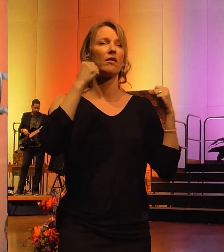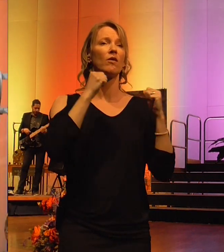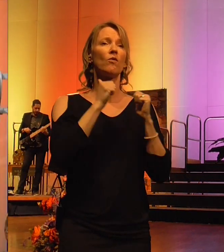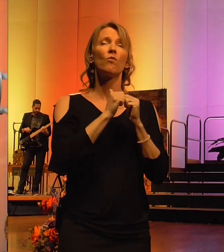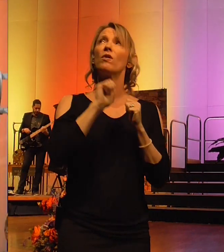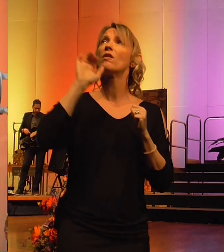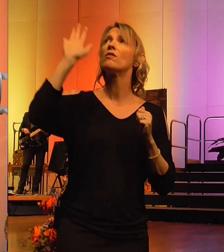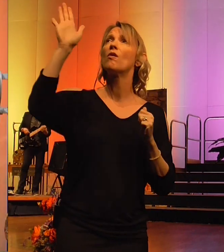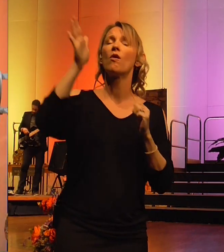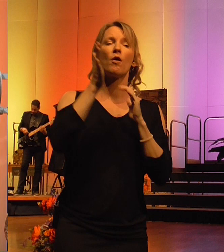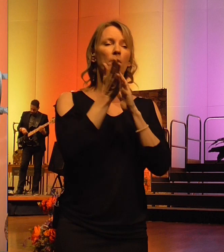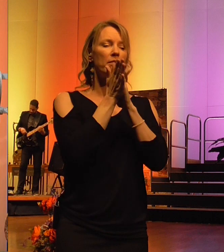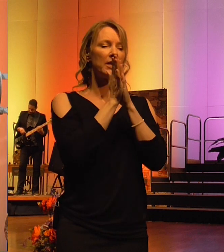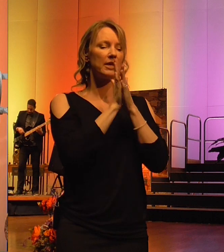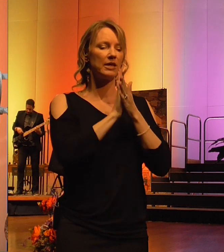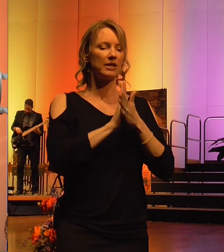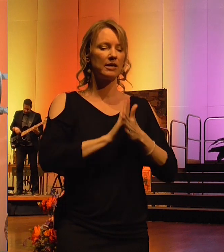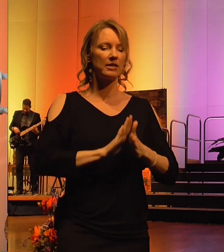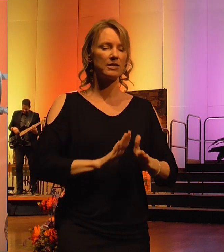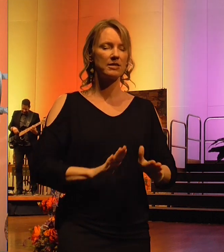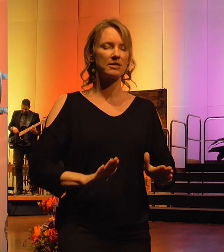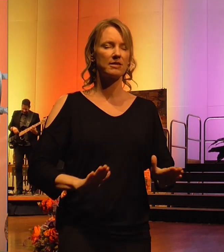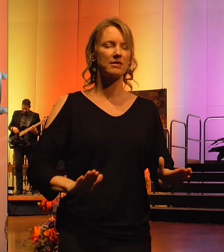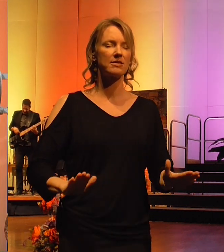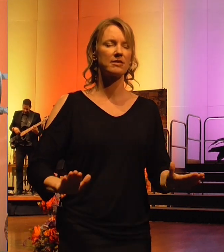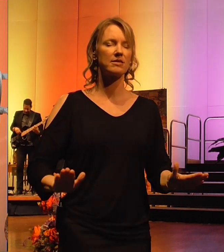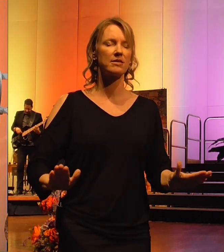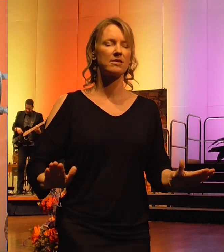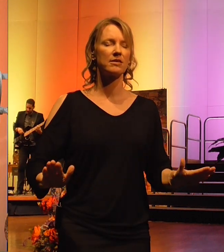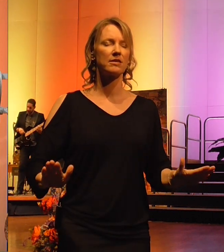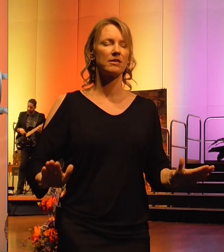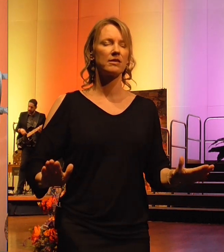with your peace,